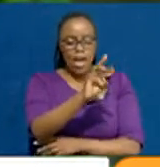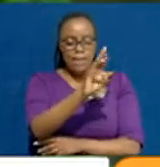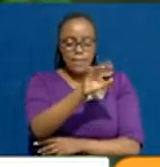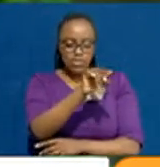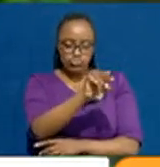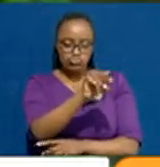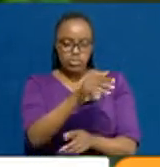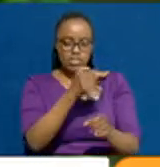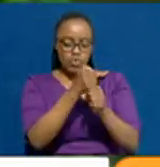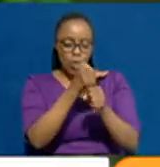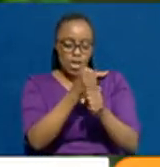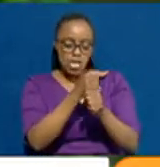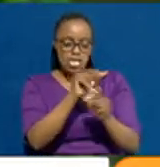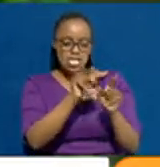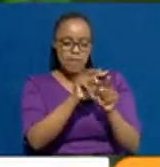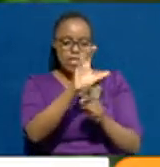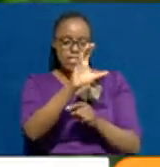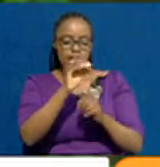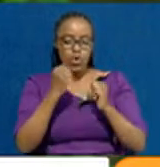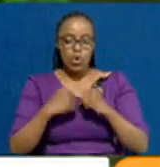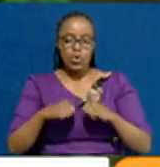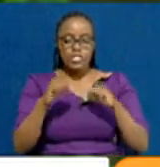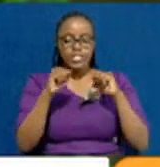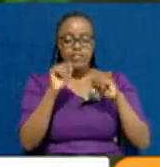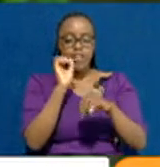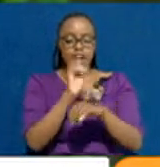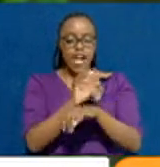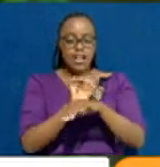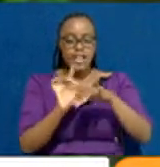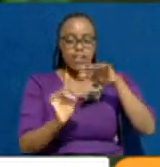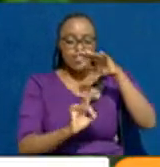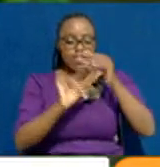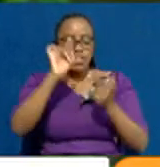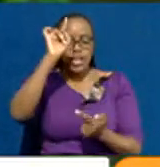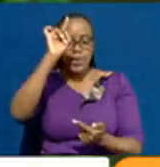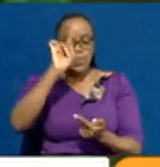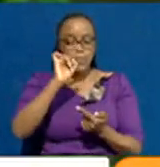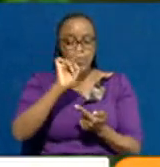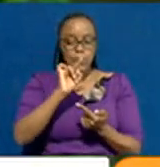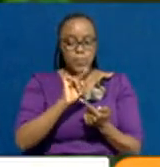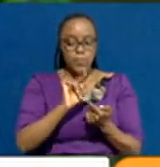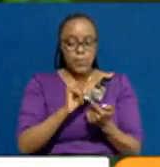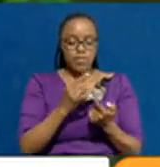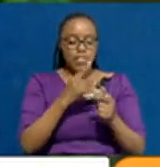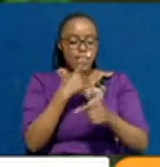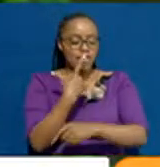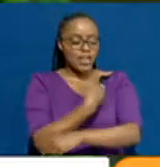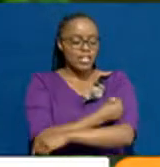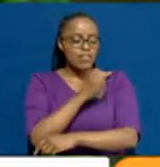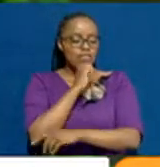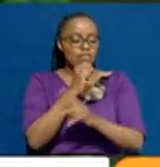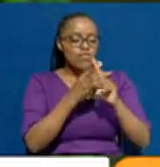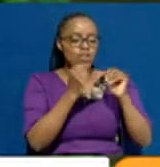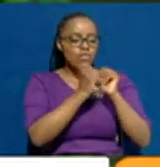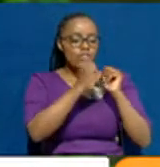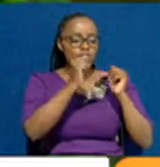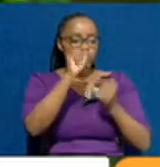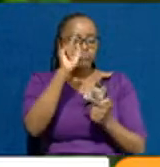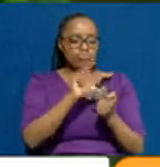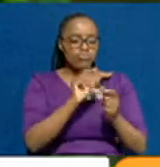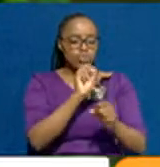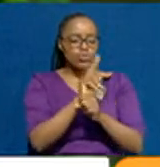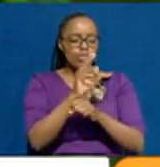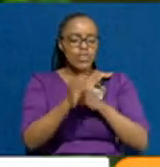chair, advised the ministry to lower down the vaccination age from 15 to 12